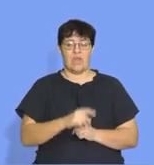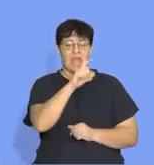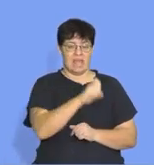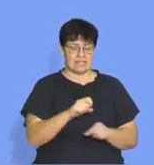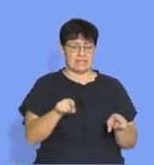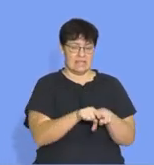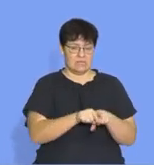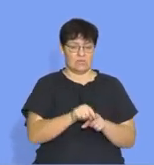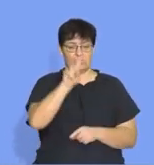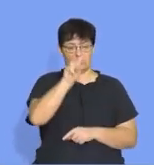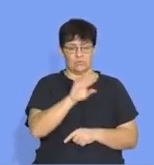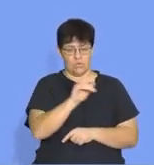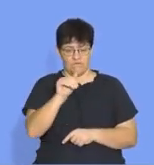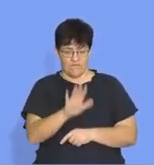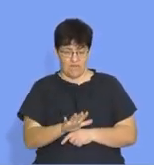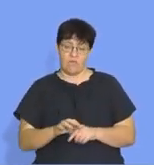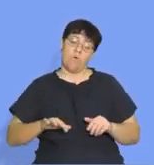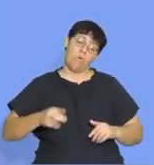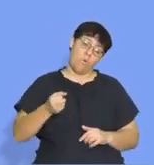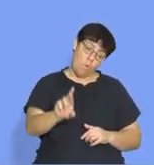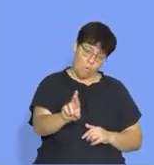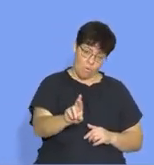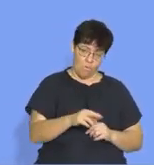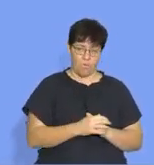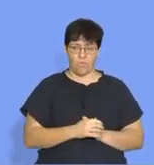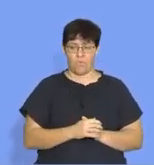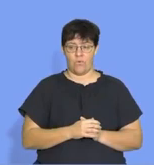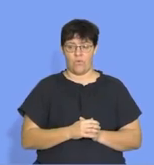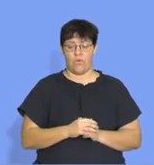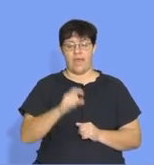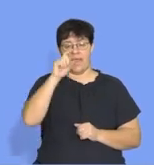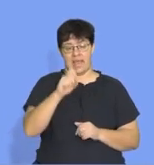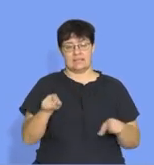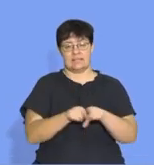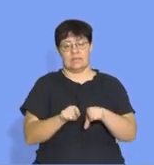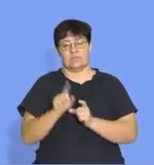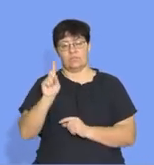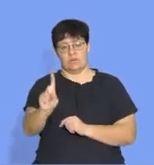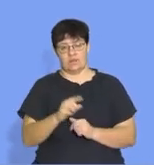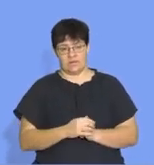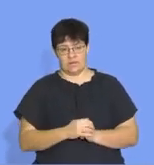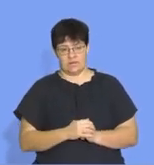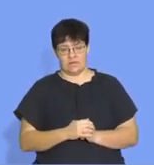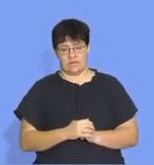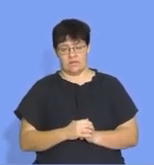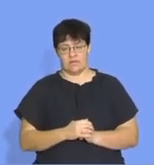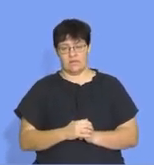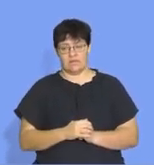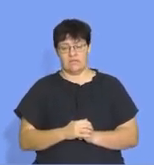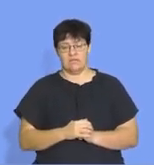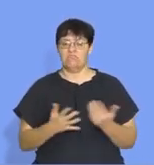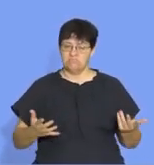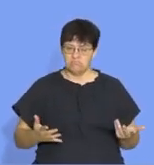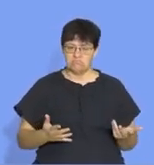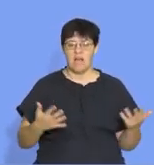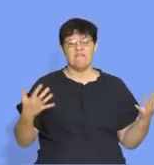to 2 over 5. Or my x will be equals to 1. Then you can quickly go